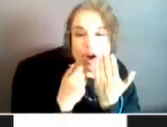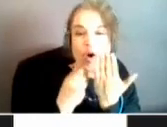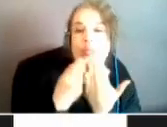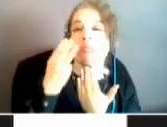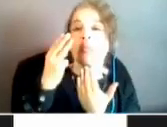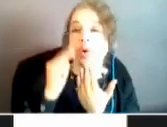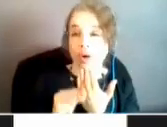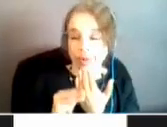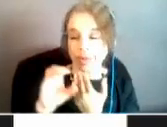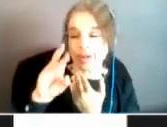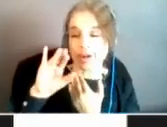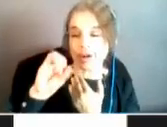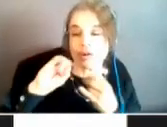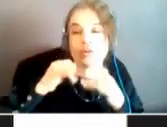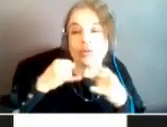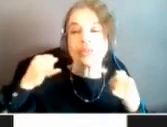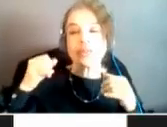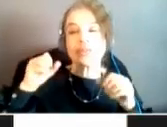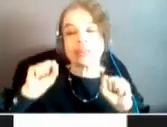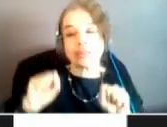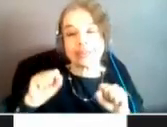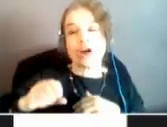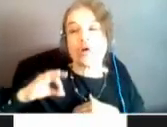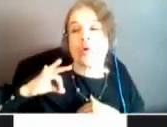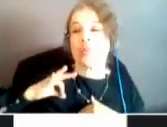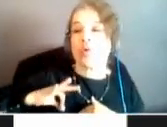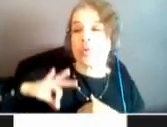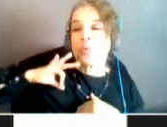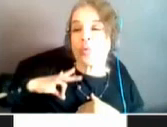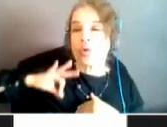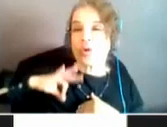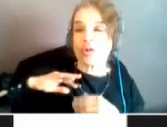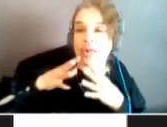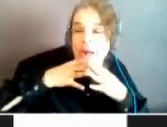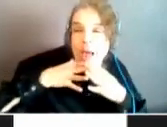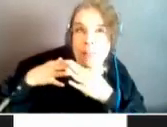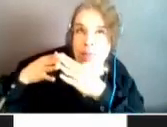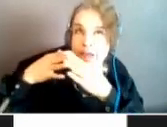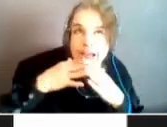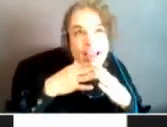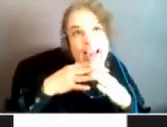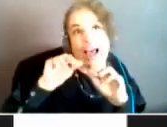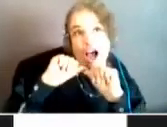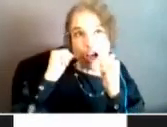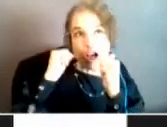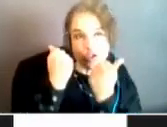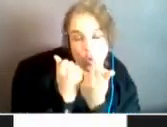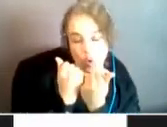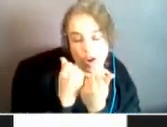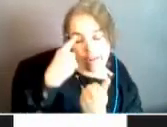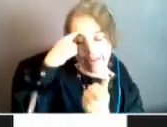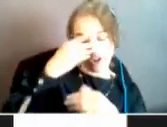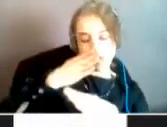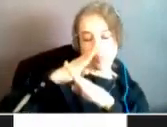programs, crisis line programs to be accredited by the American Association of Suicidology. And they